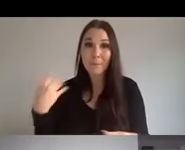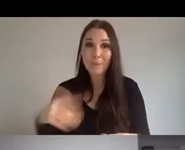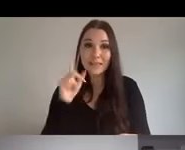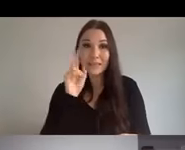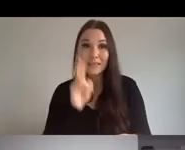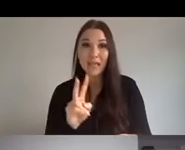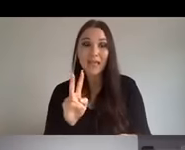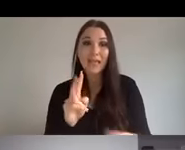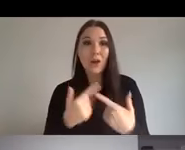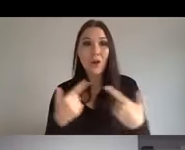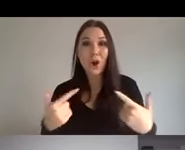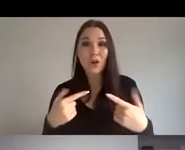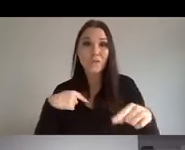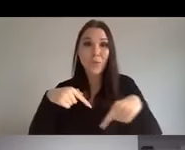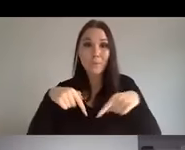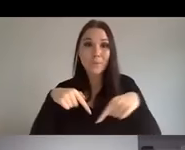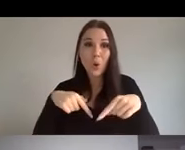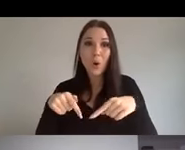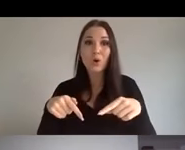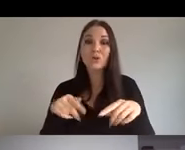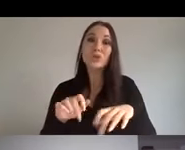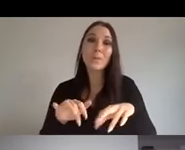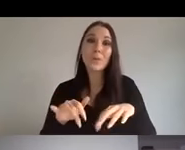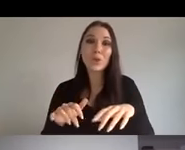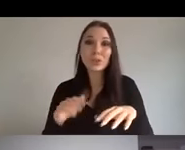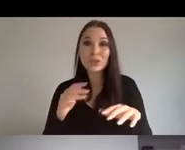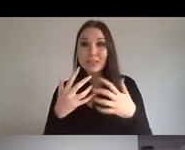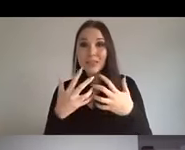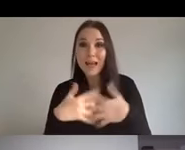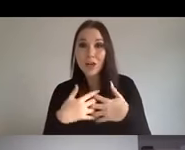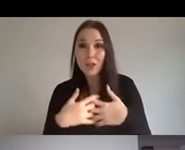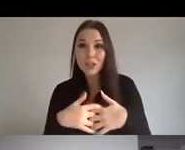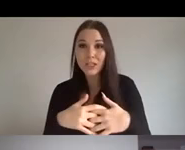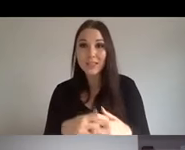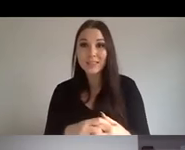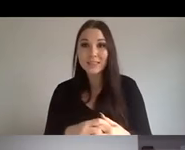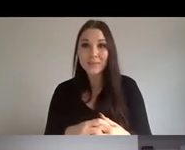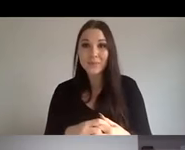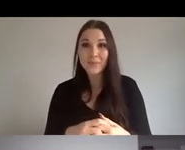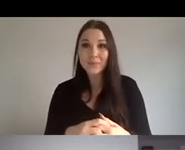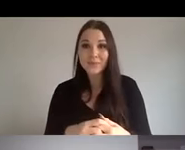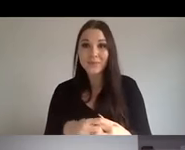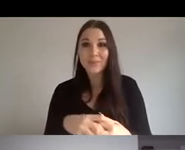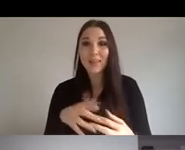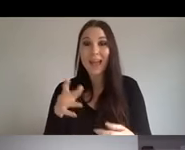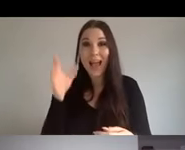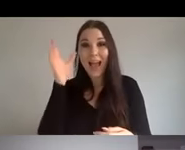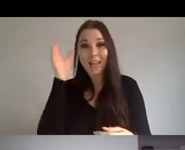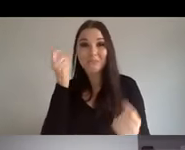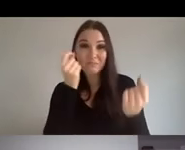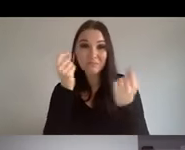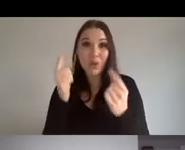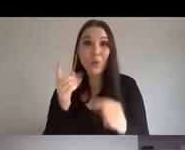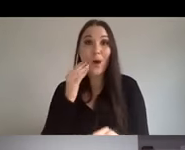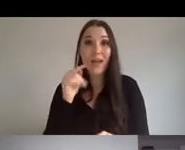of football computer vision technologies. I guess like when you were starting,